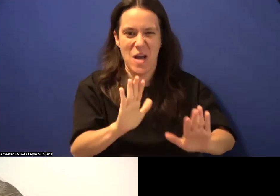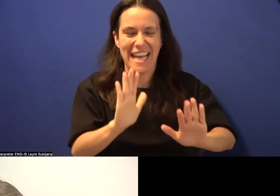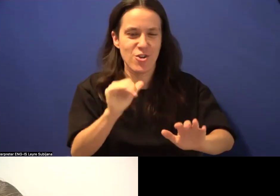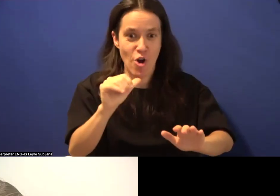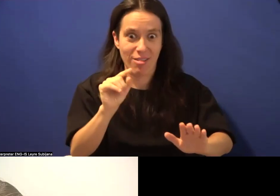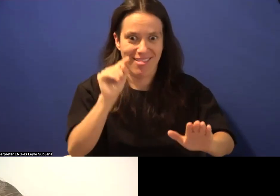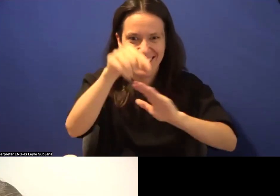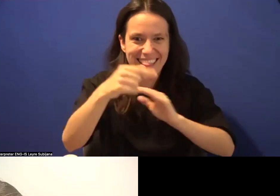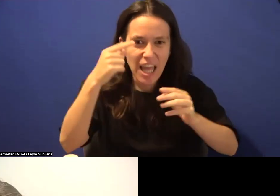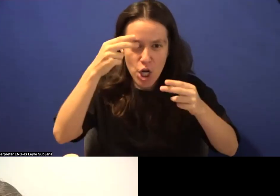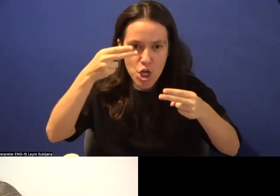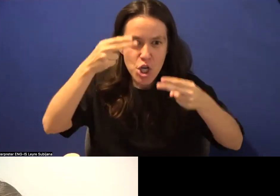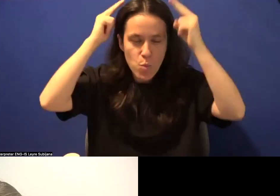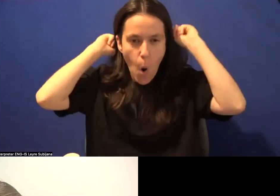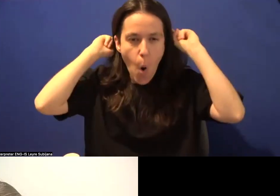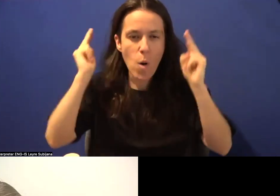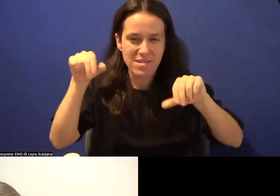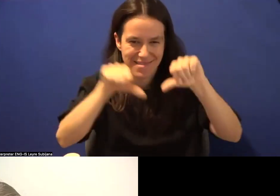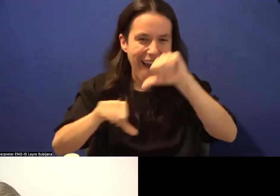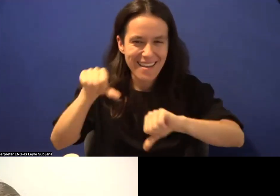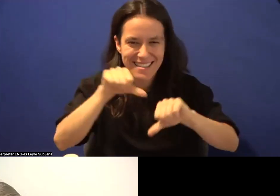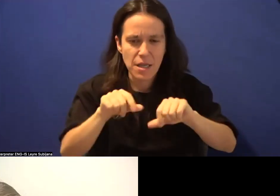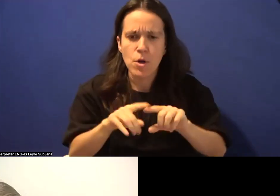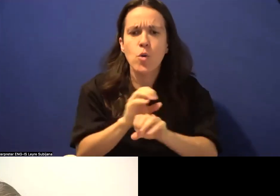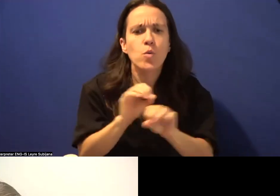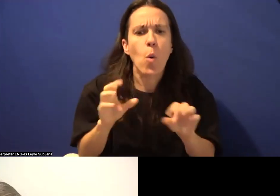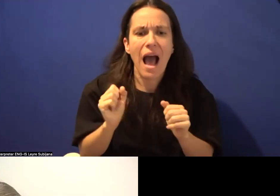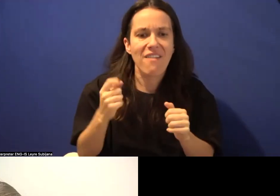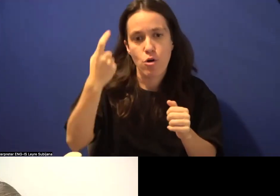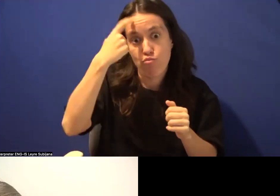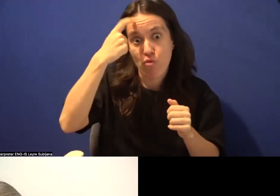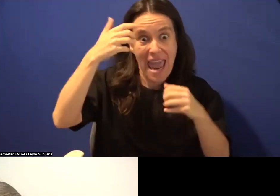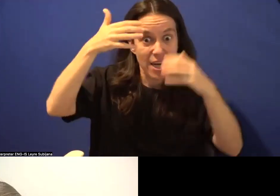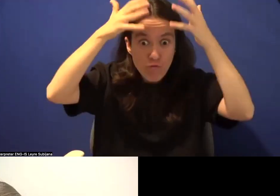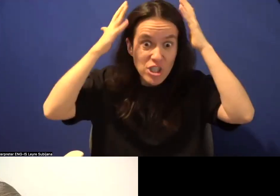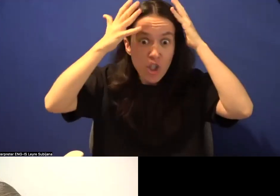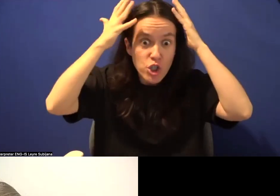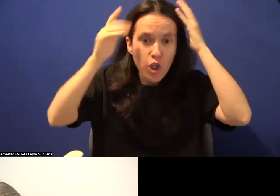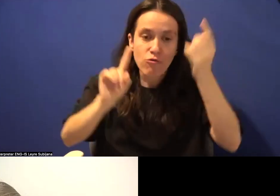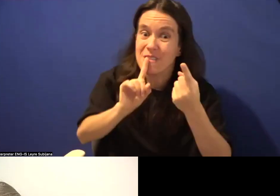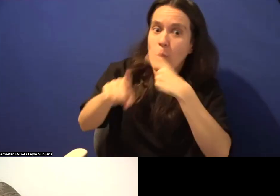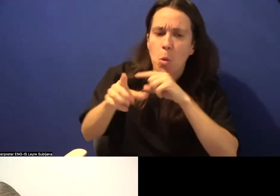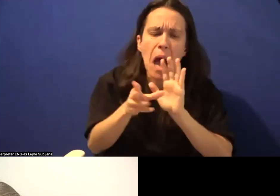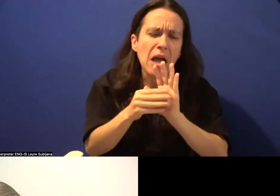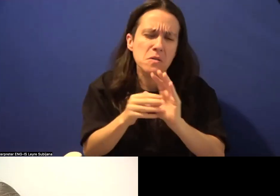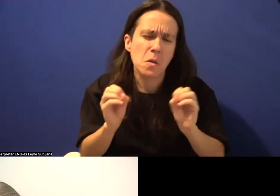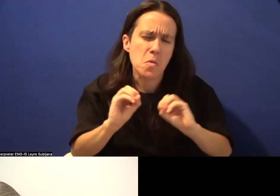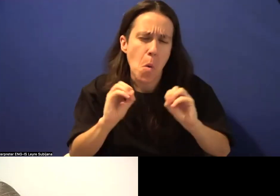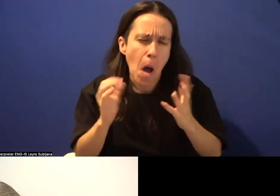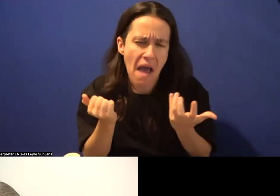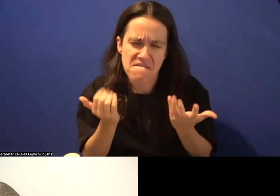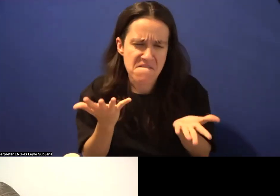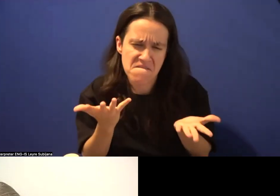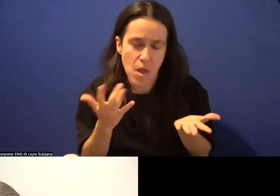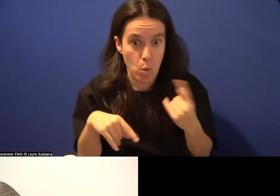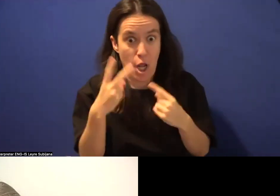there isn't a brain region that responds to iconicity. So when we look across comprehension perception, we